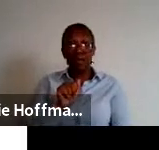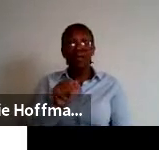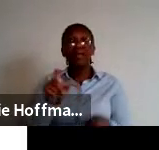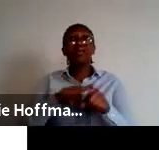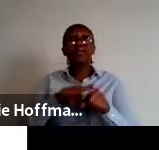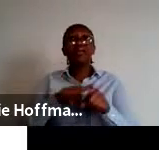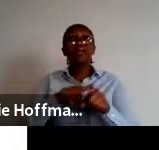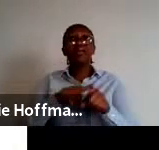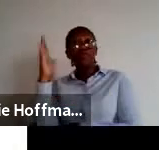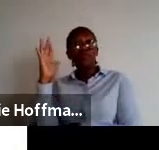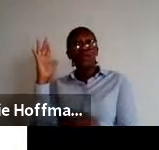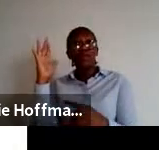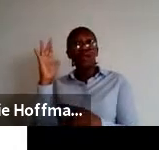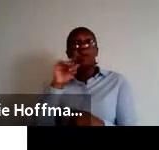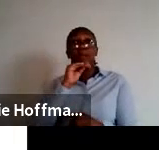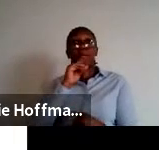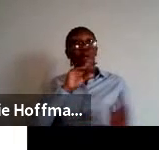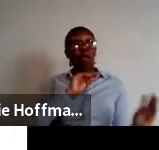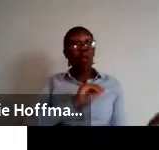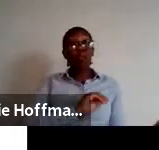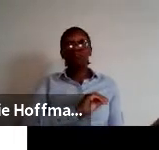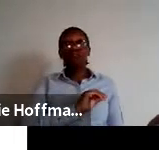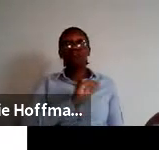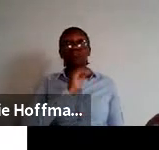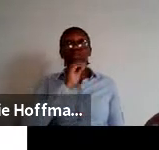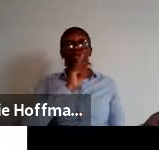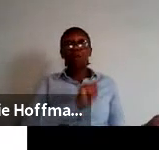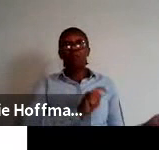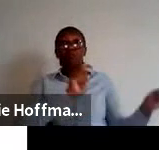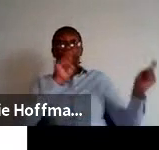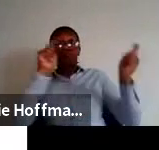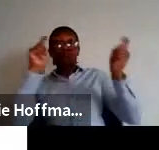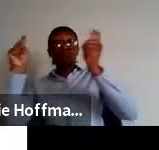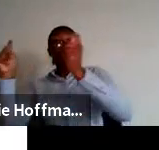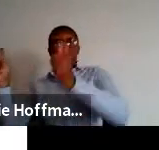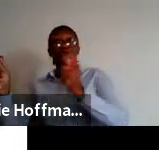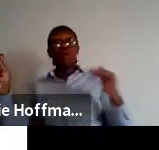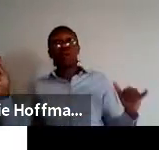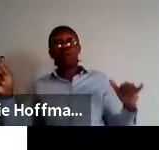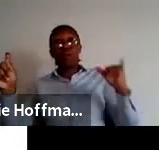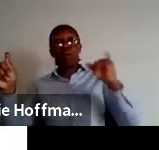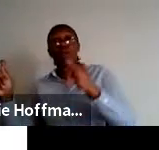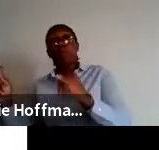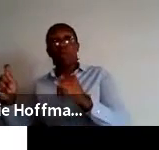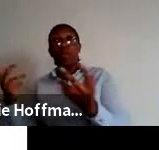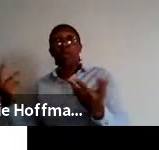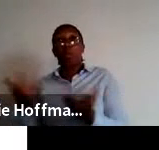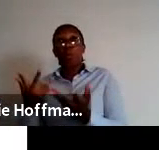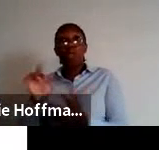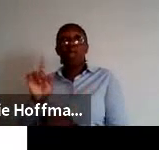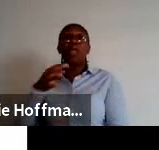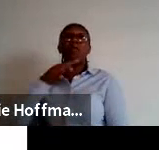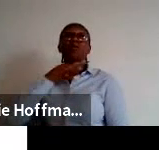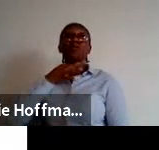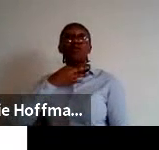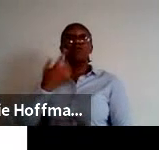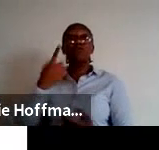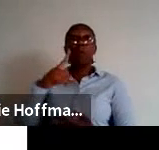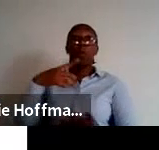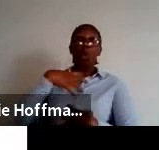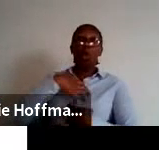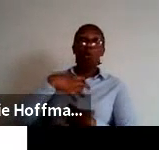that is being exported mainly through our country for its destination in Europe for luxury items that